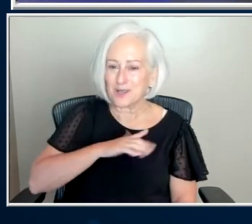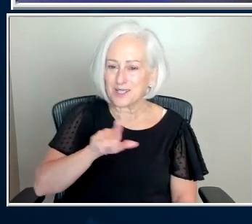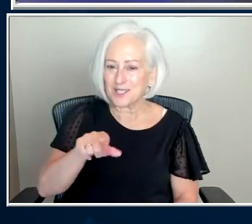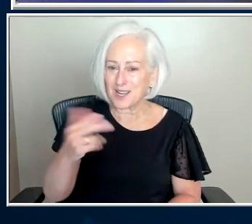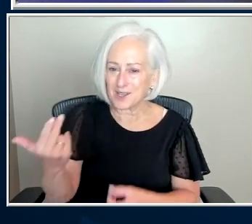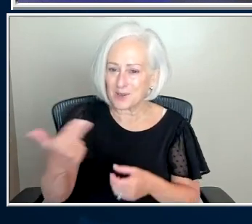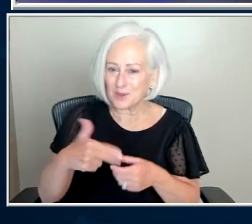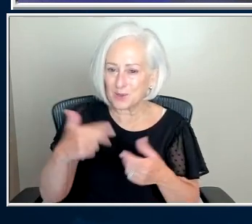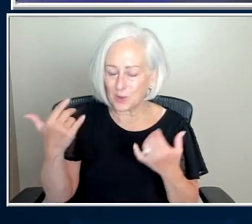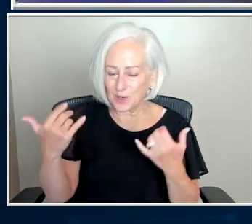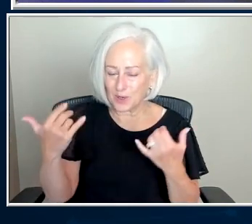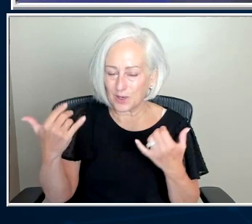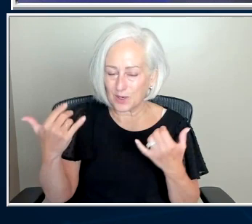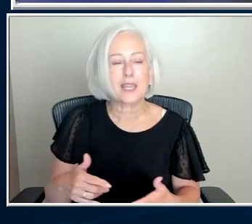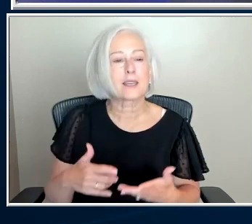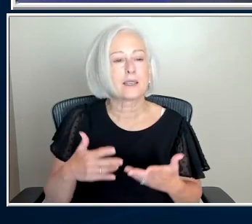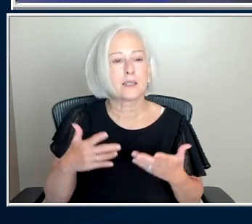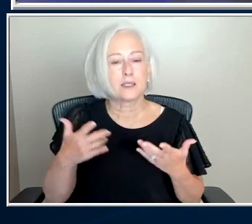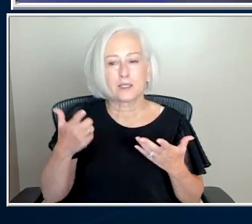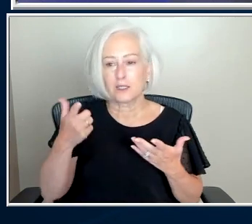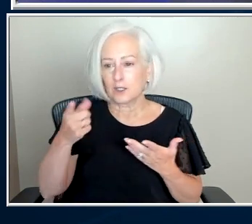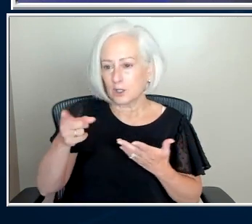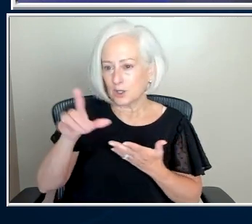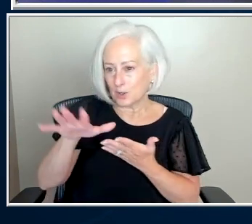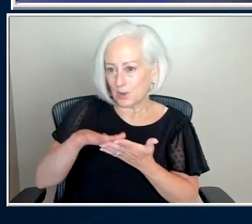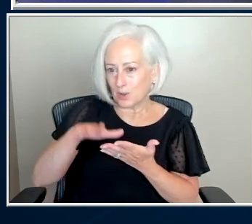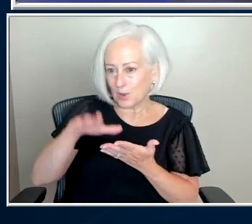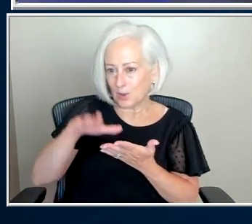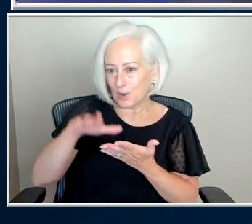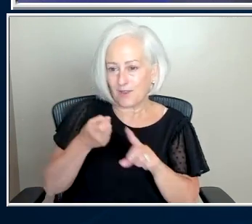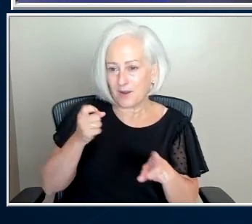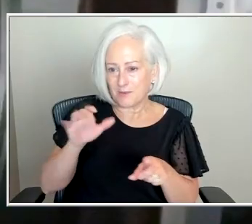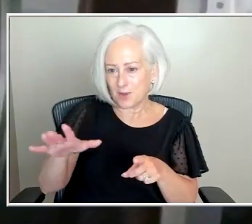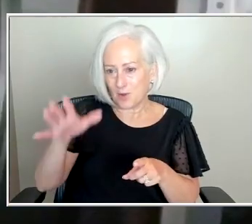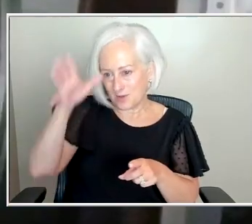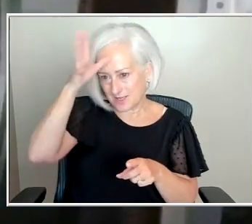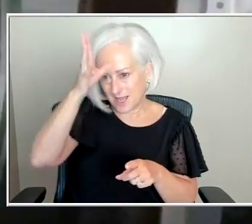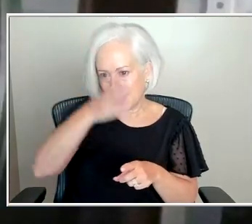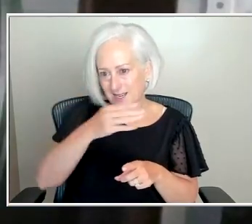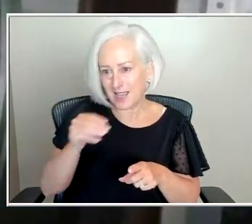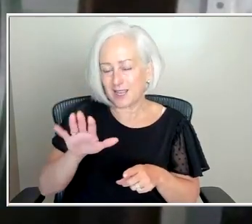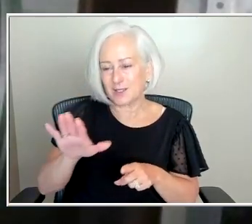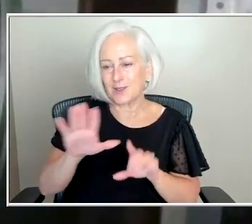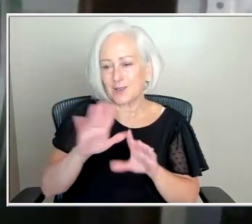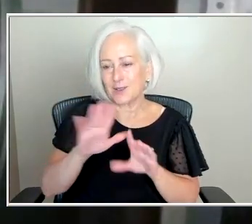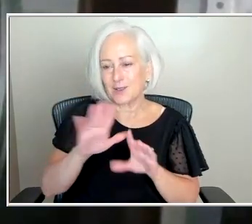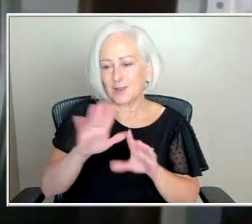What's the takeaway from your story and the story with you and your father?